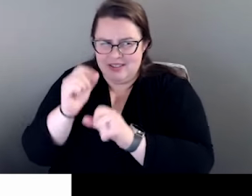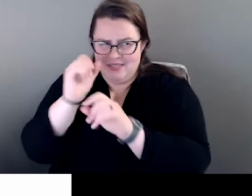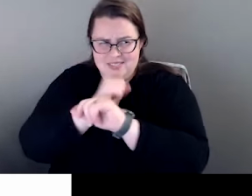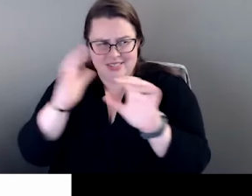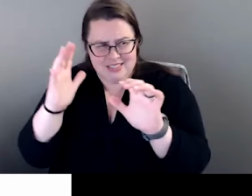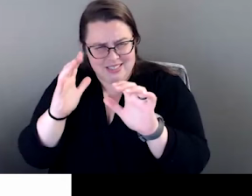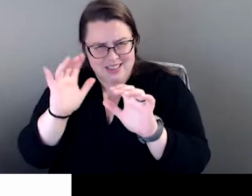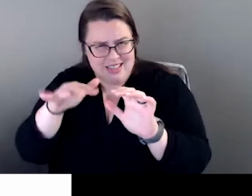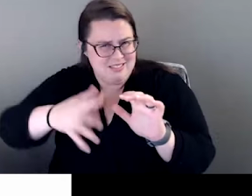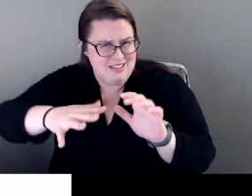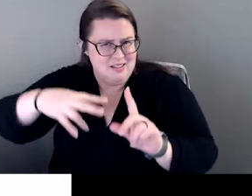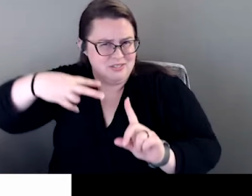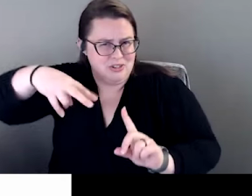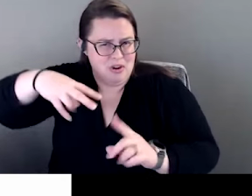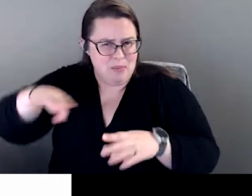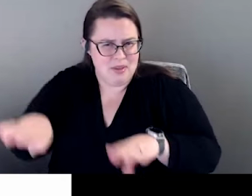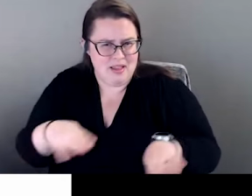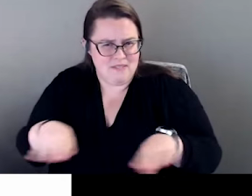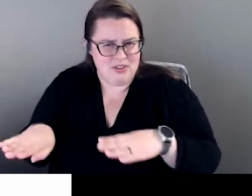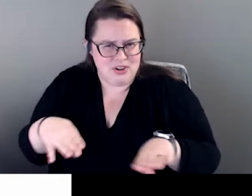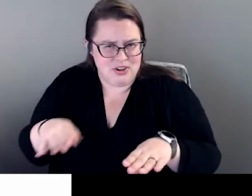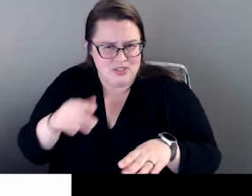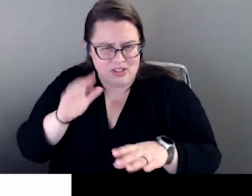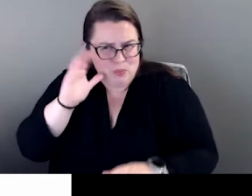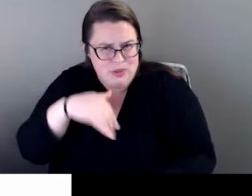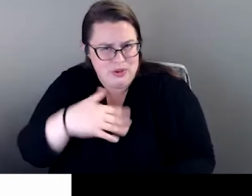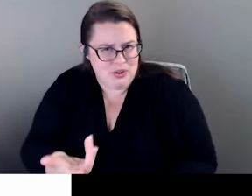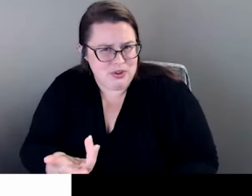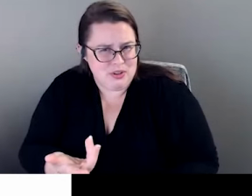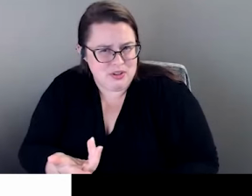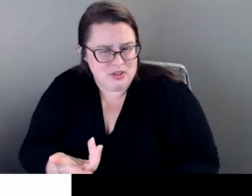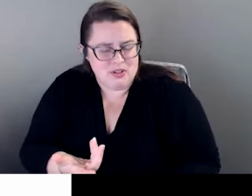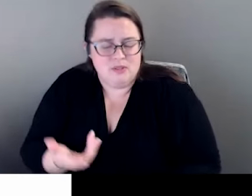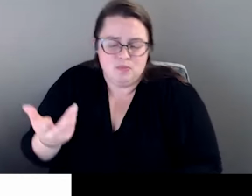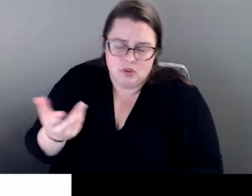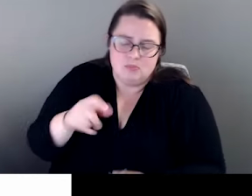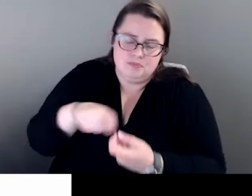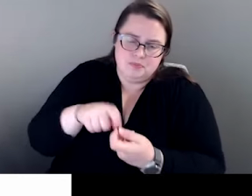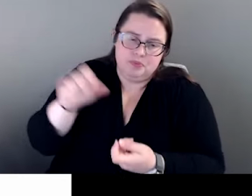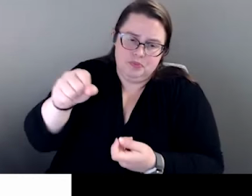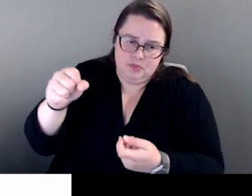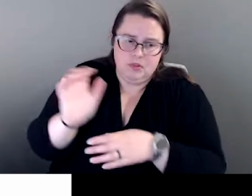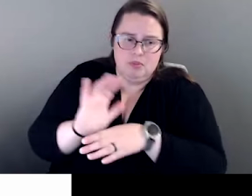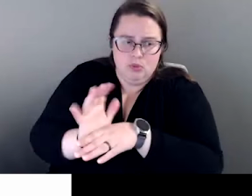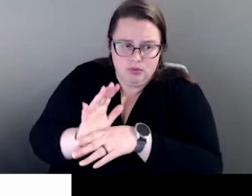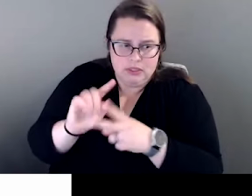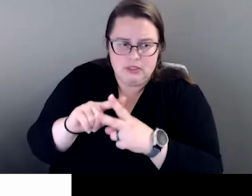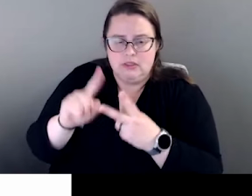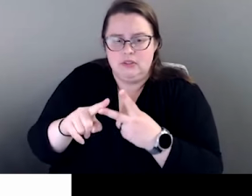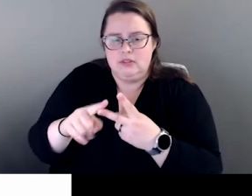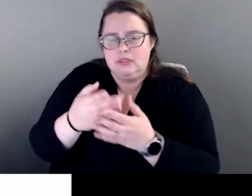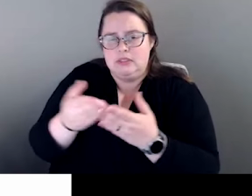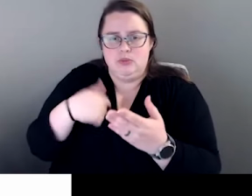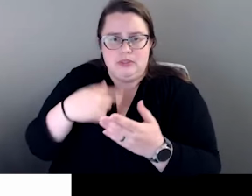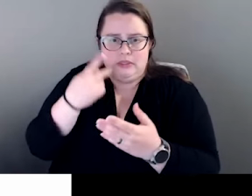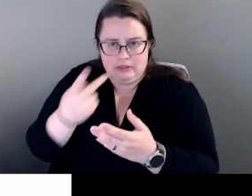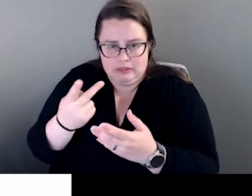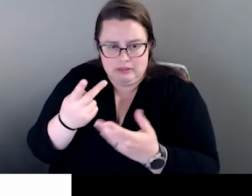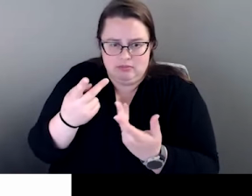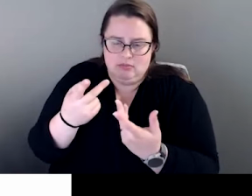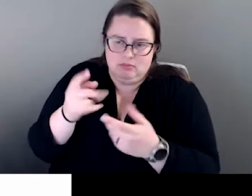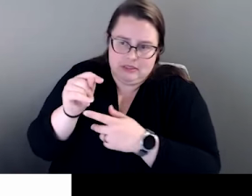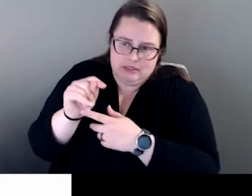a little bit stalkerish, you know, so that's kind of weird. Yeah. So exactly, so yes, movies and the things we see on TV these days